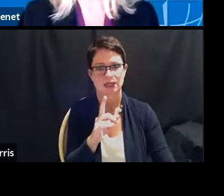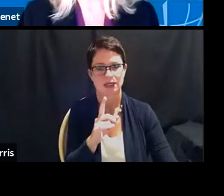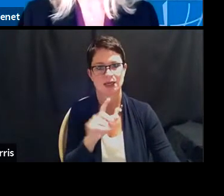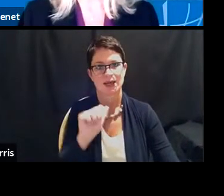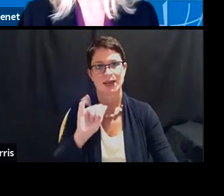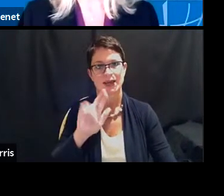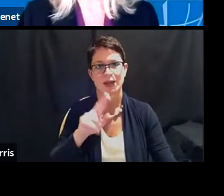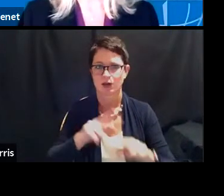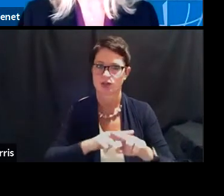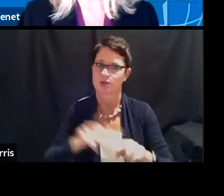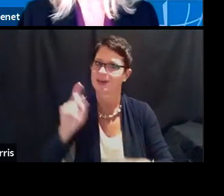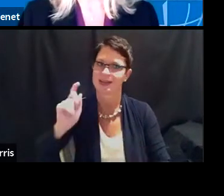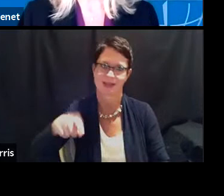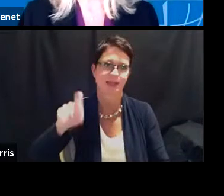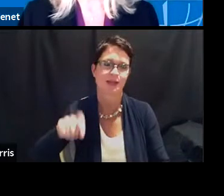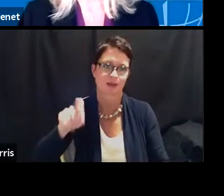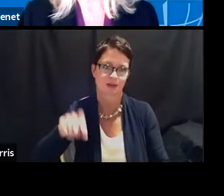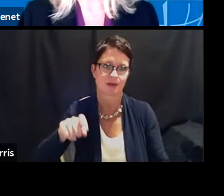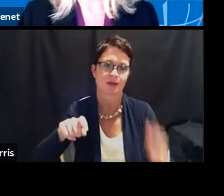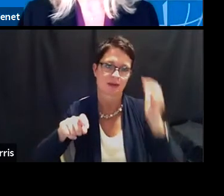is sorely needed to